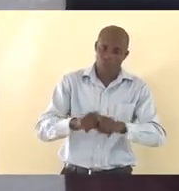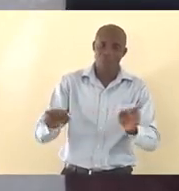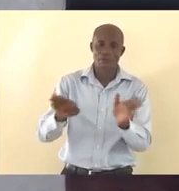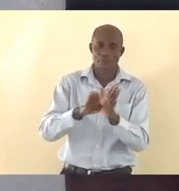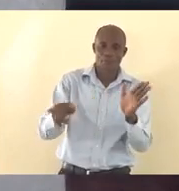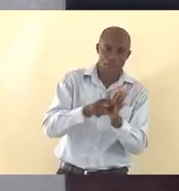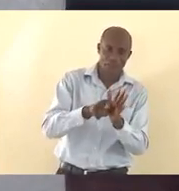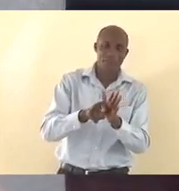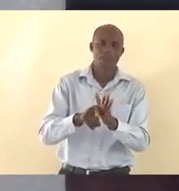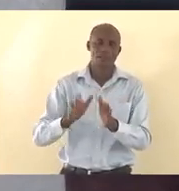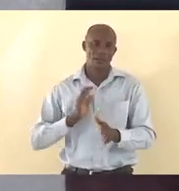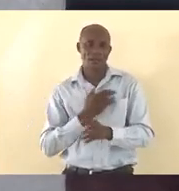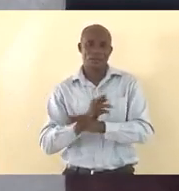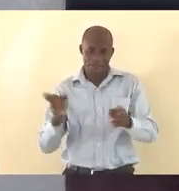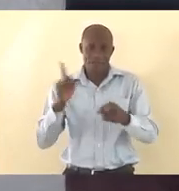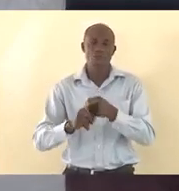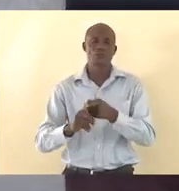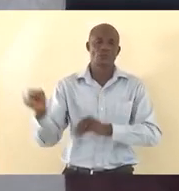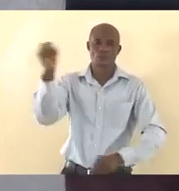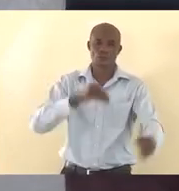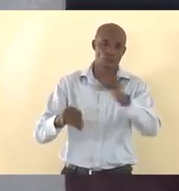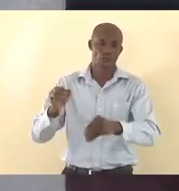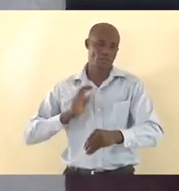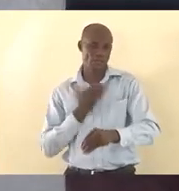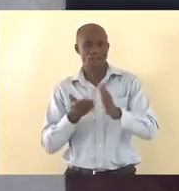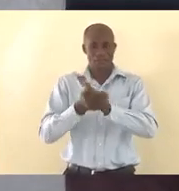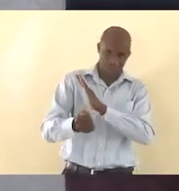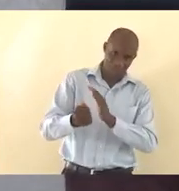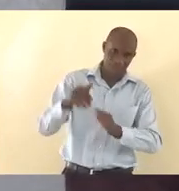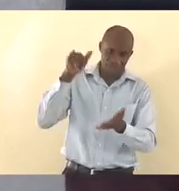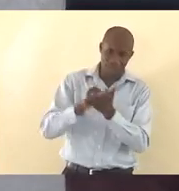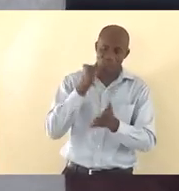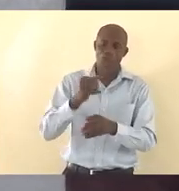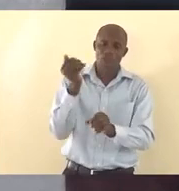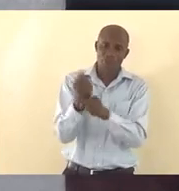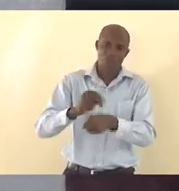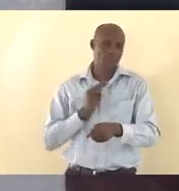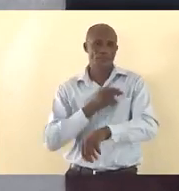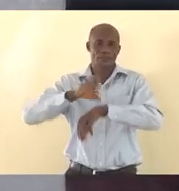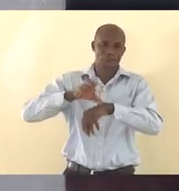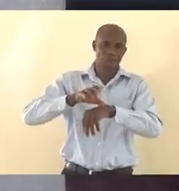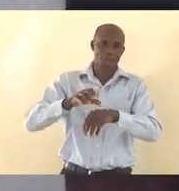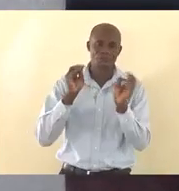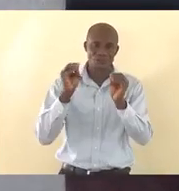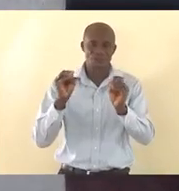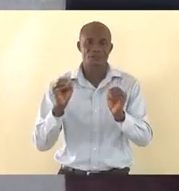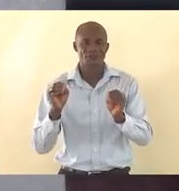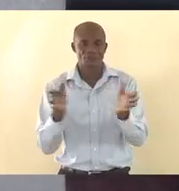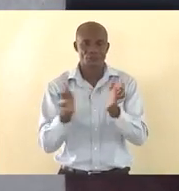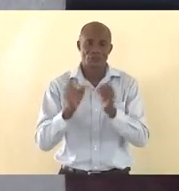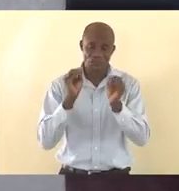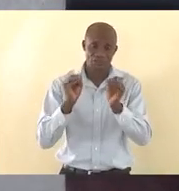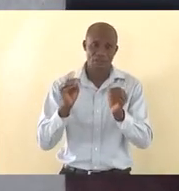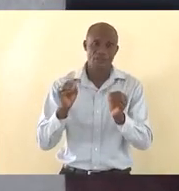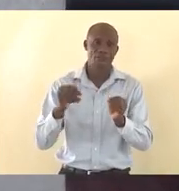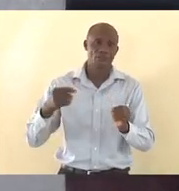our various talents, that is what makes us church. Jesus teaches that God saves us not just as individuals but as a community. So there is